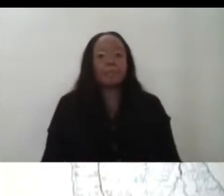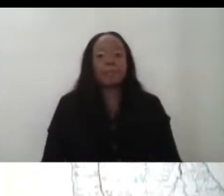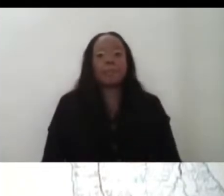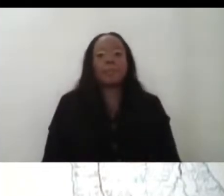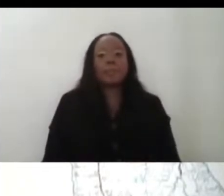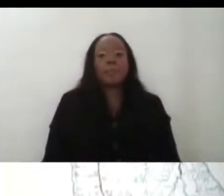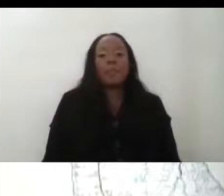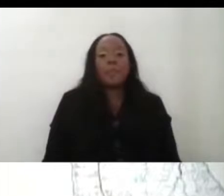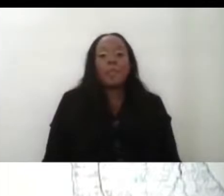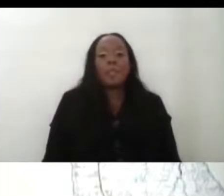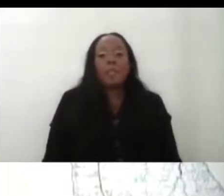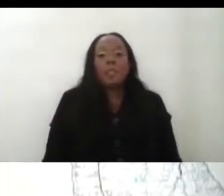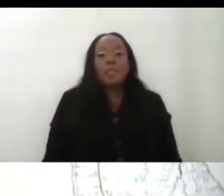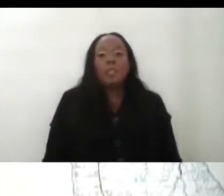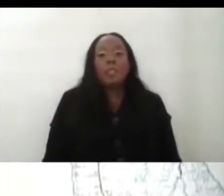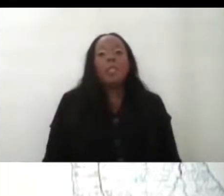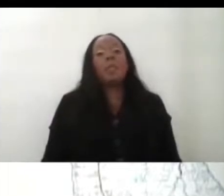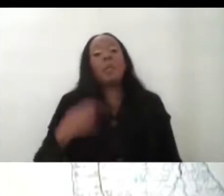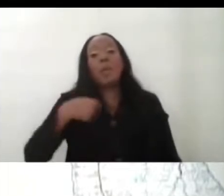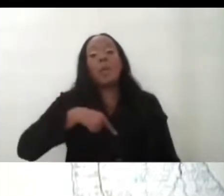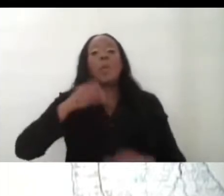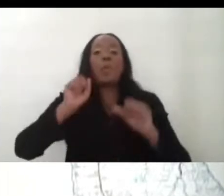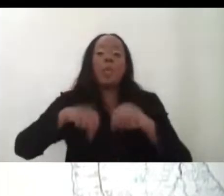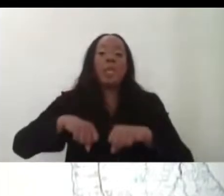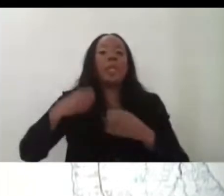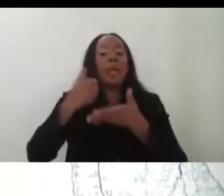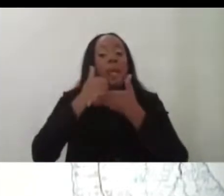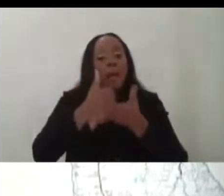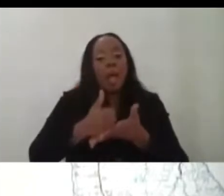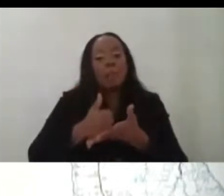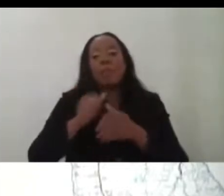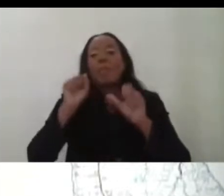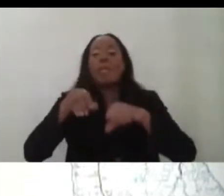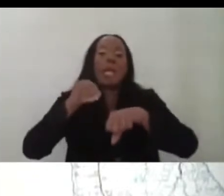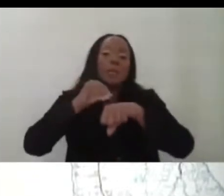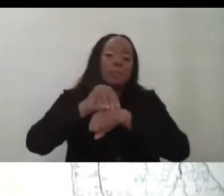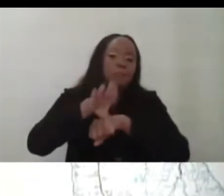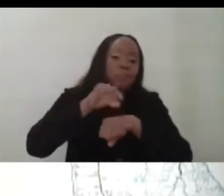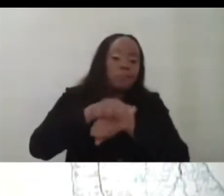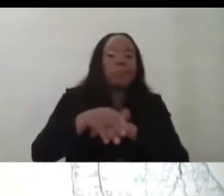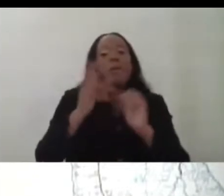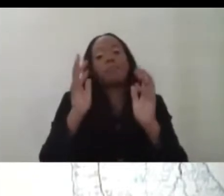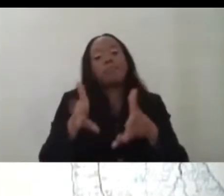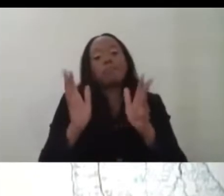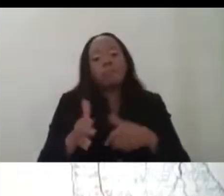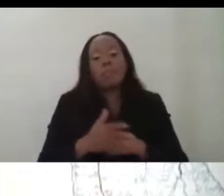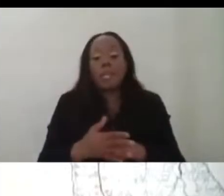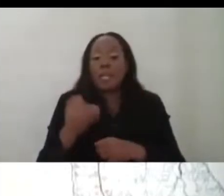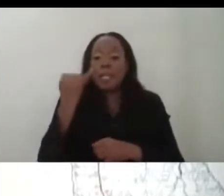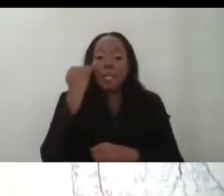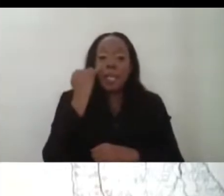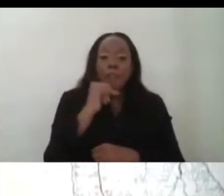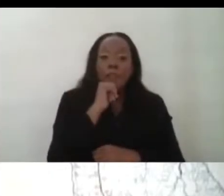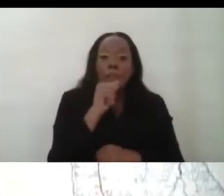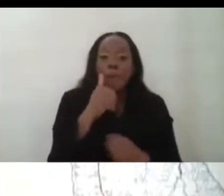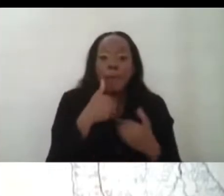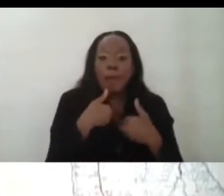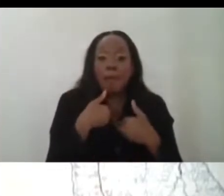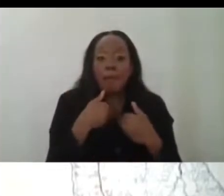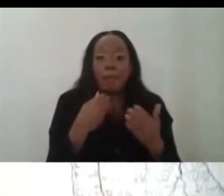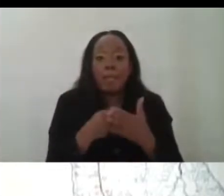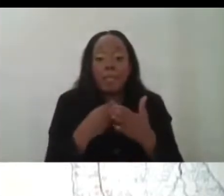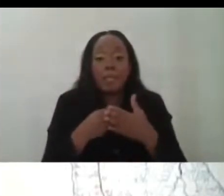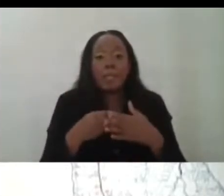then we can advise you as to what to do as well. Don't let the fact that you don't necessarily have the money stop you from investigating the possibility, because we will help